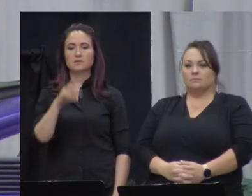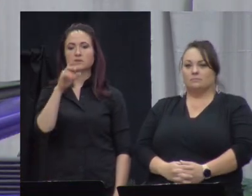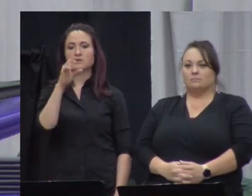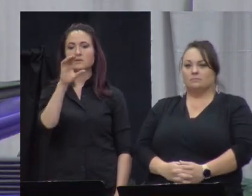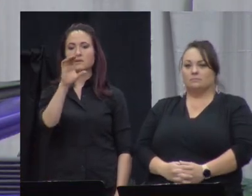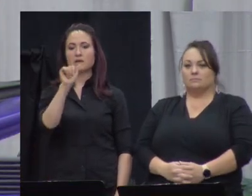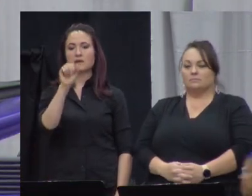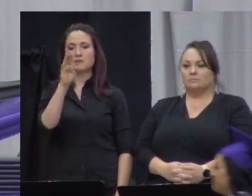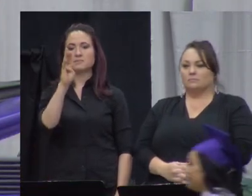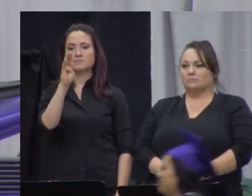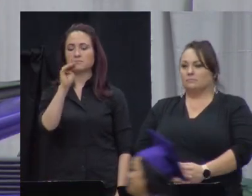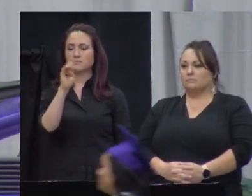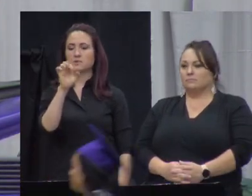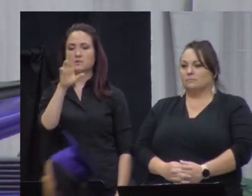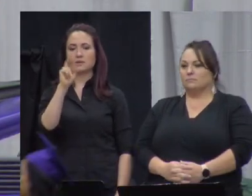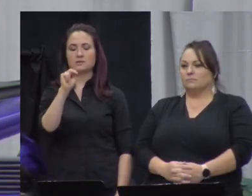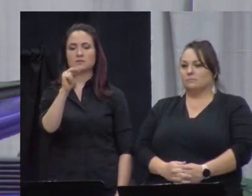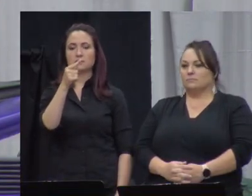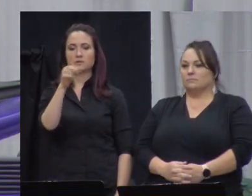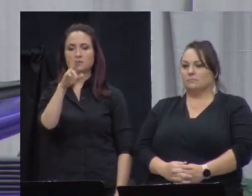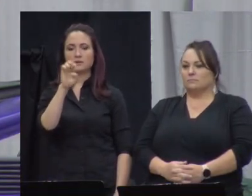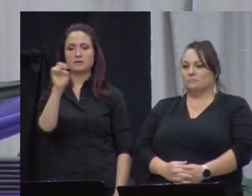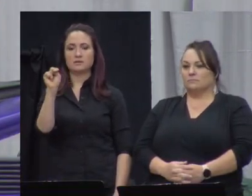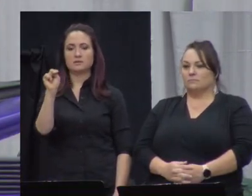Cameron Green.